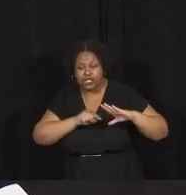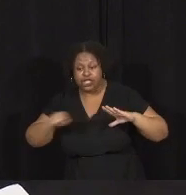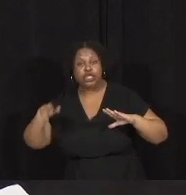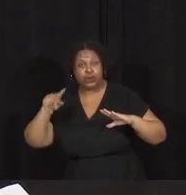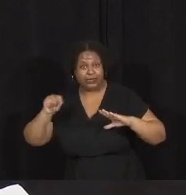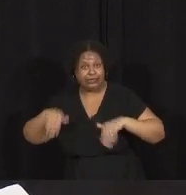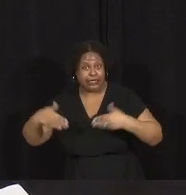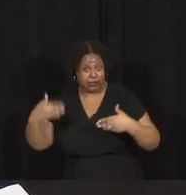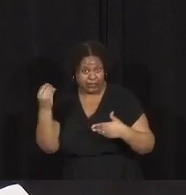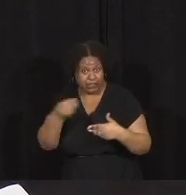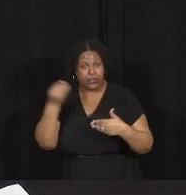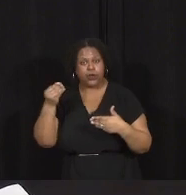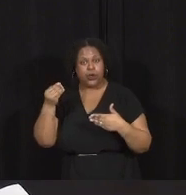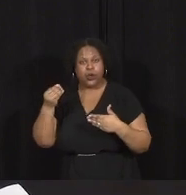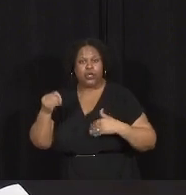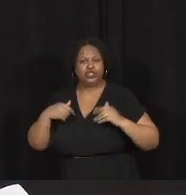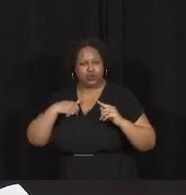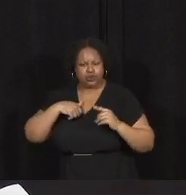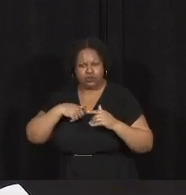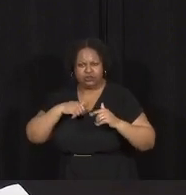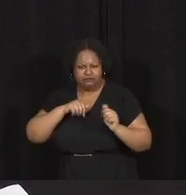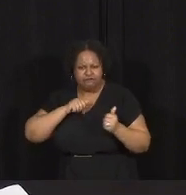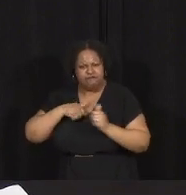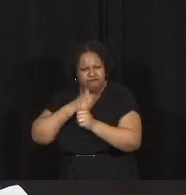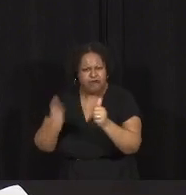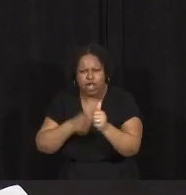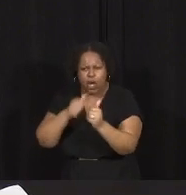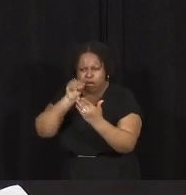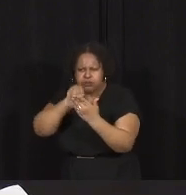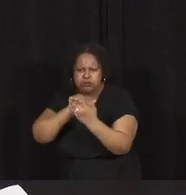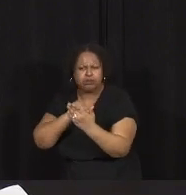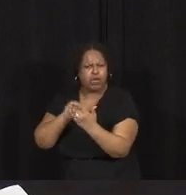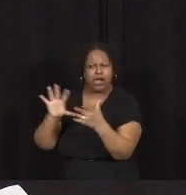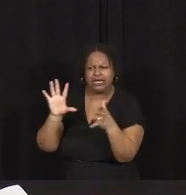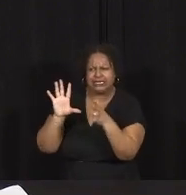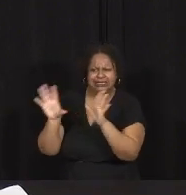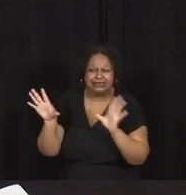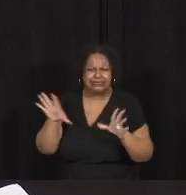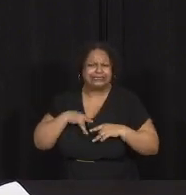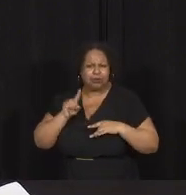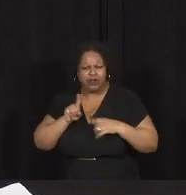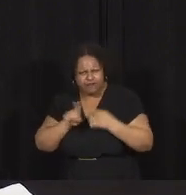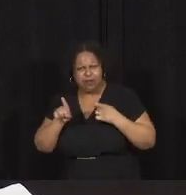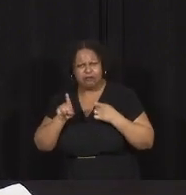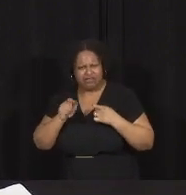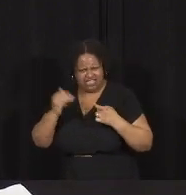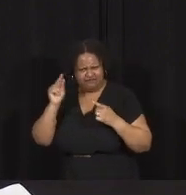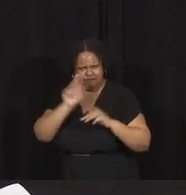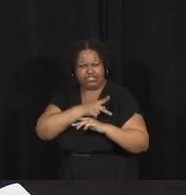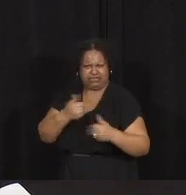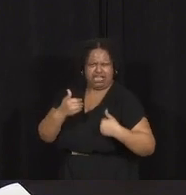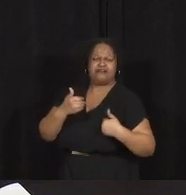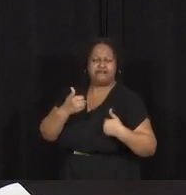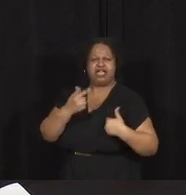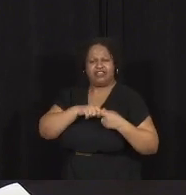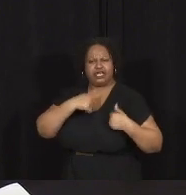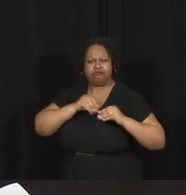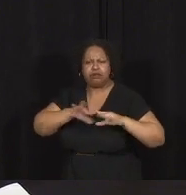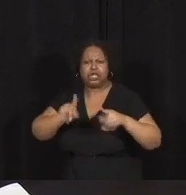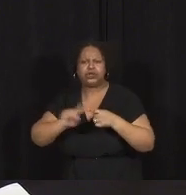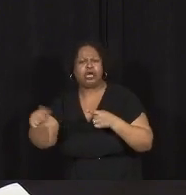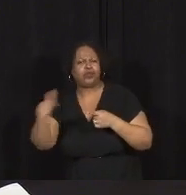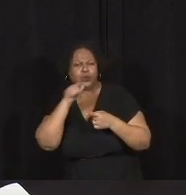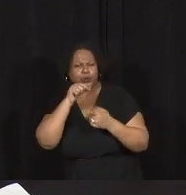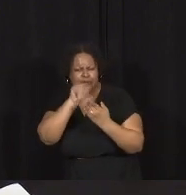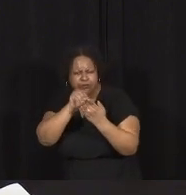The second thing is increased testing due to very impressive efforts by frontline